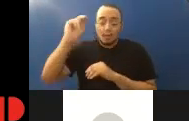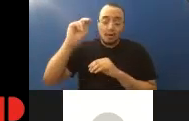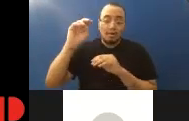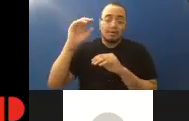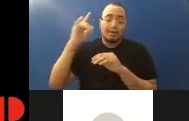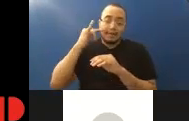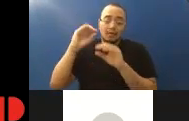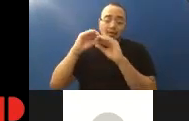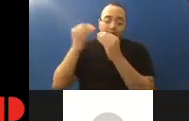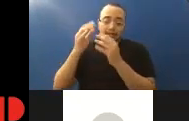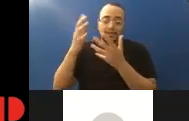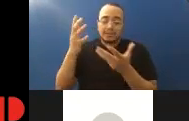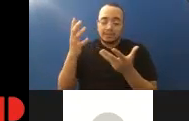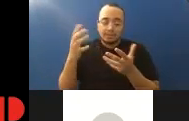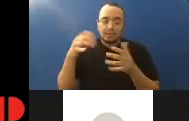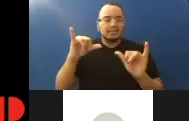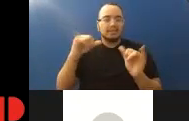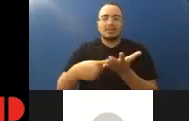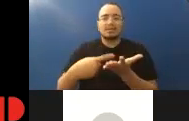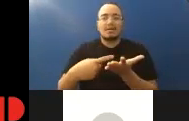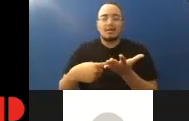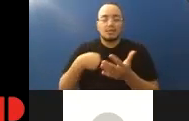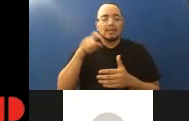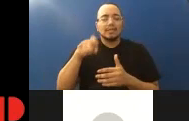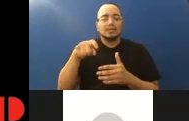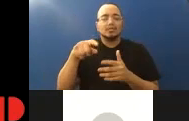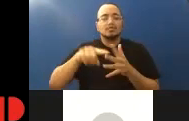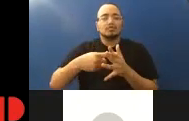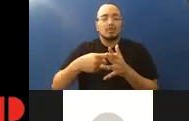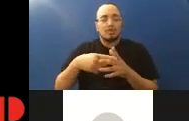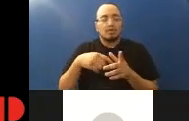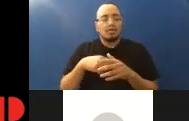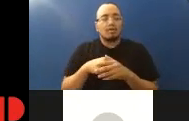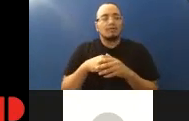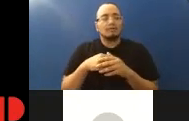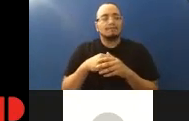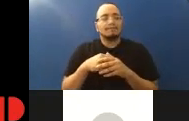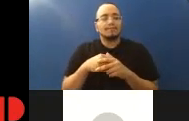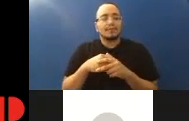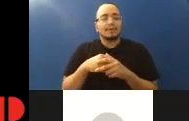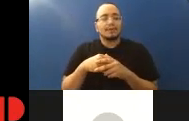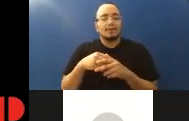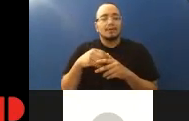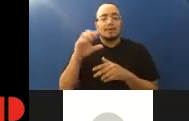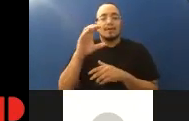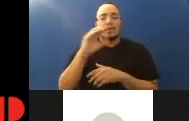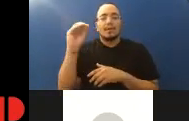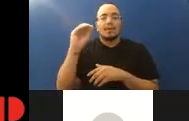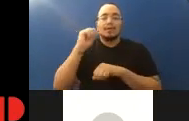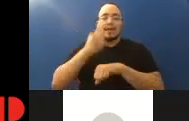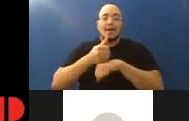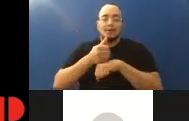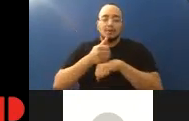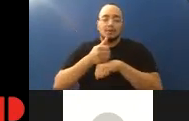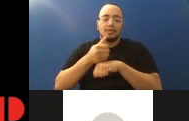and prisons. Like, these are the kinds of things that we're going to have to tackle. The co-founder of APTP, Terha Ak, talks about primary predator